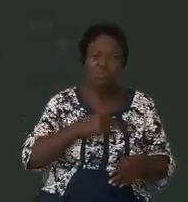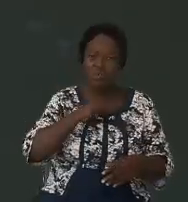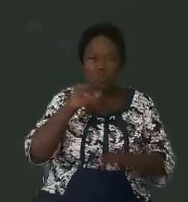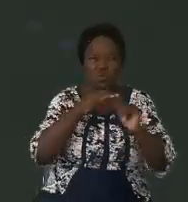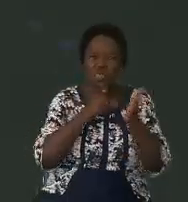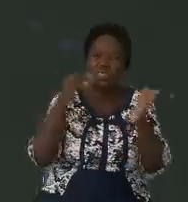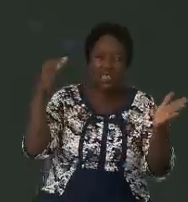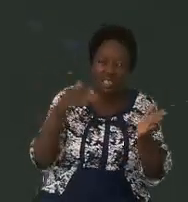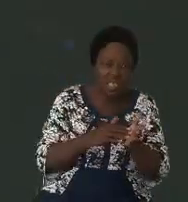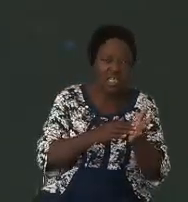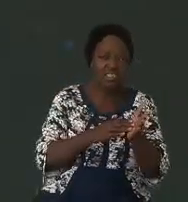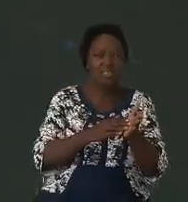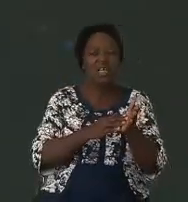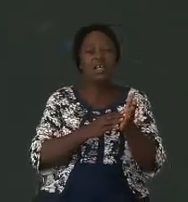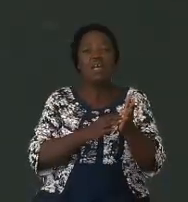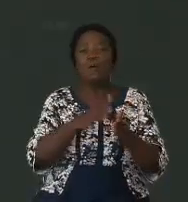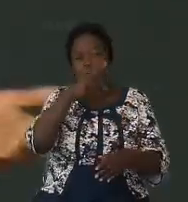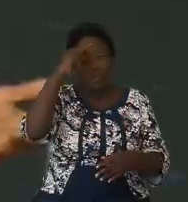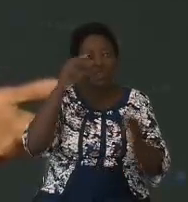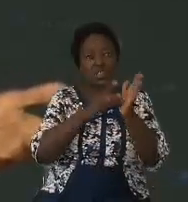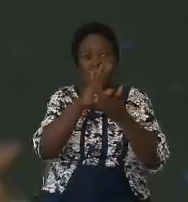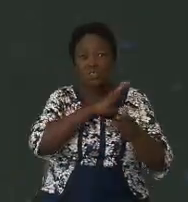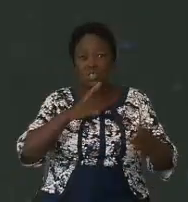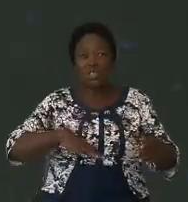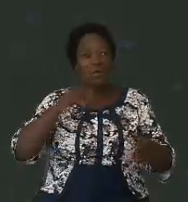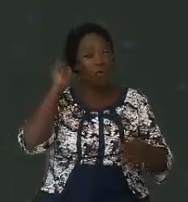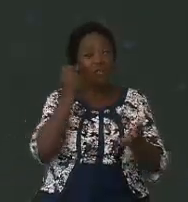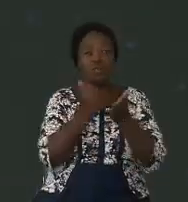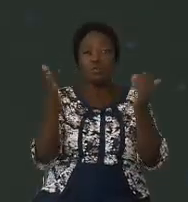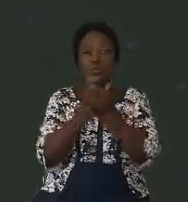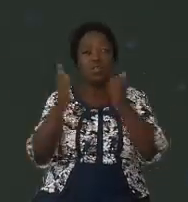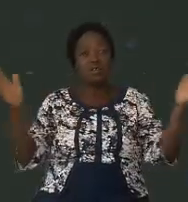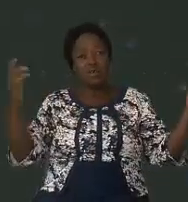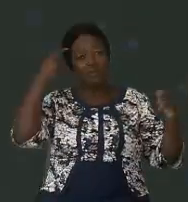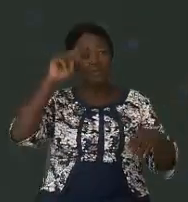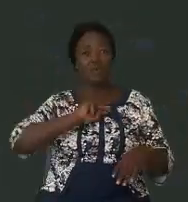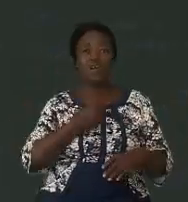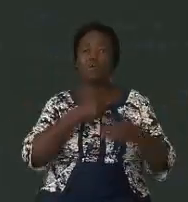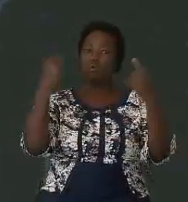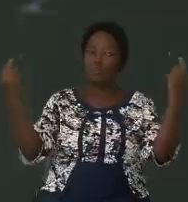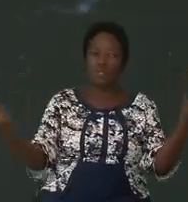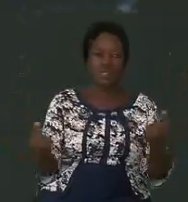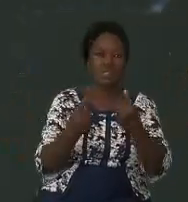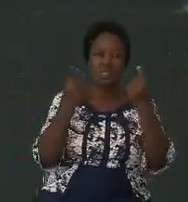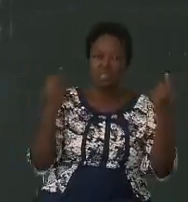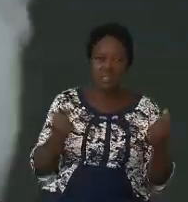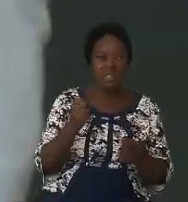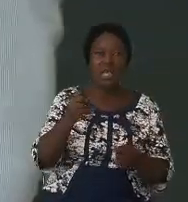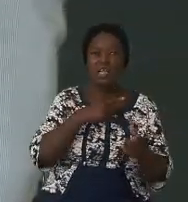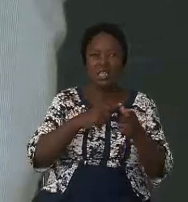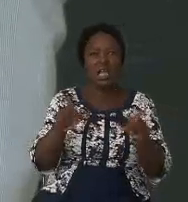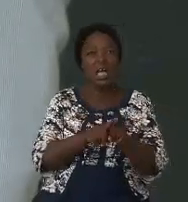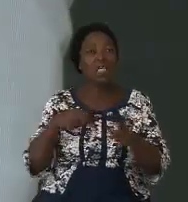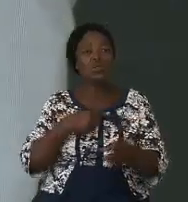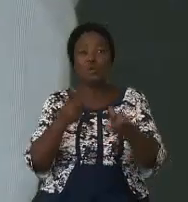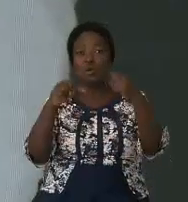was bruised for iniquity. He was smitten for our sin. And then it says, as